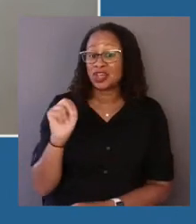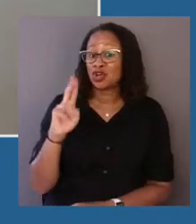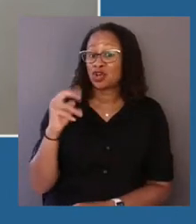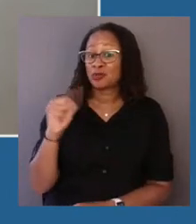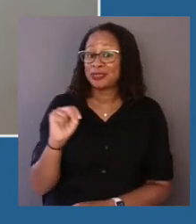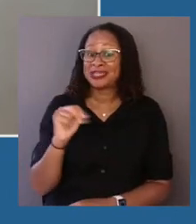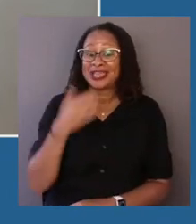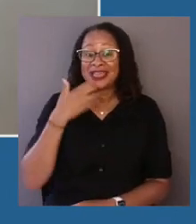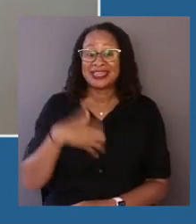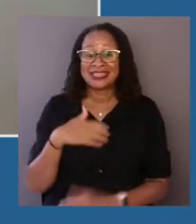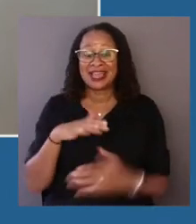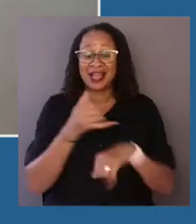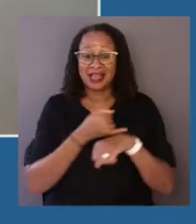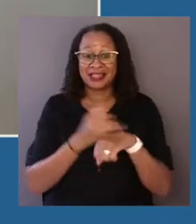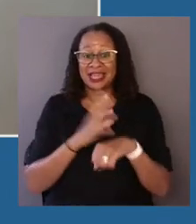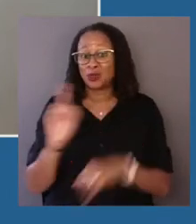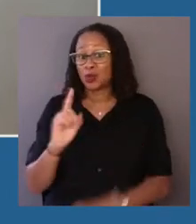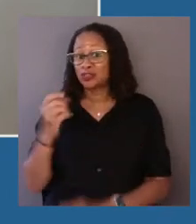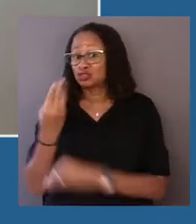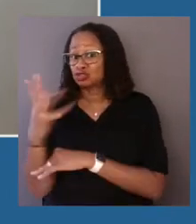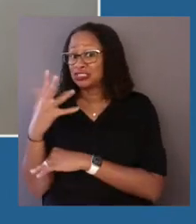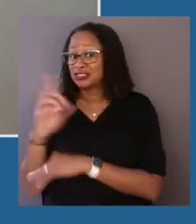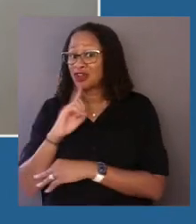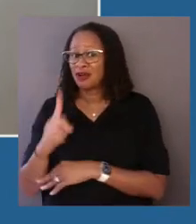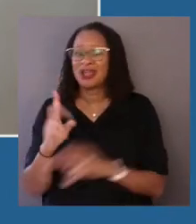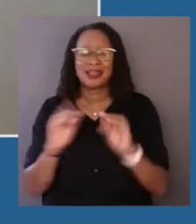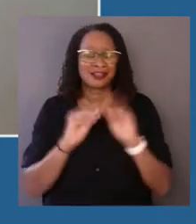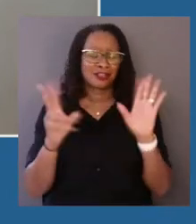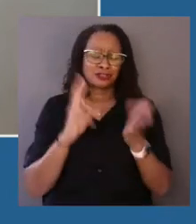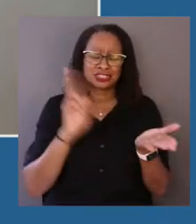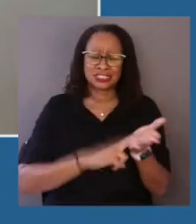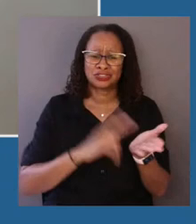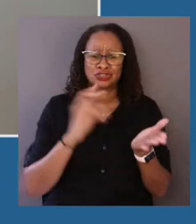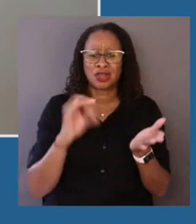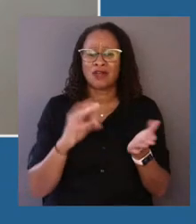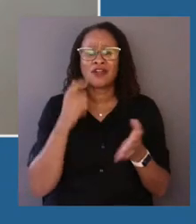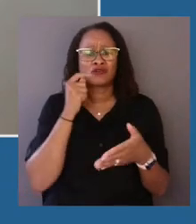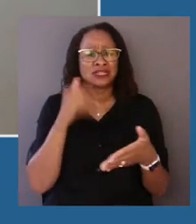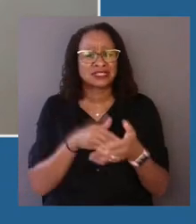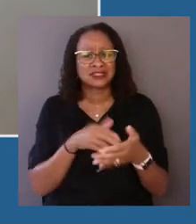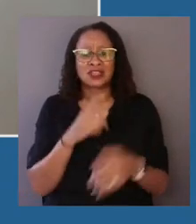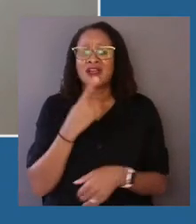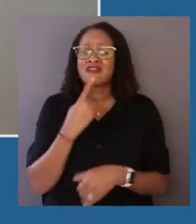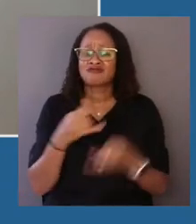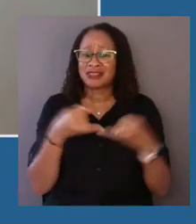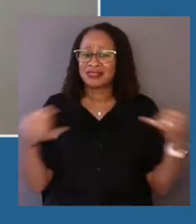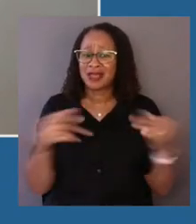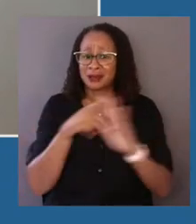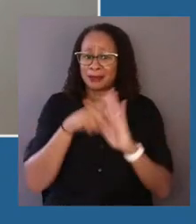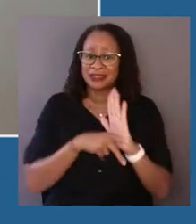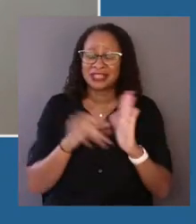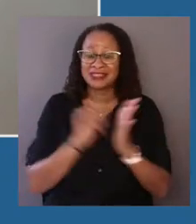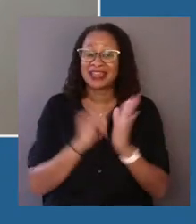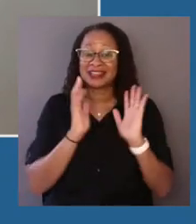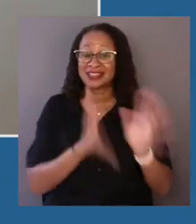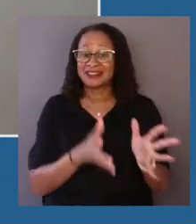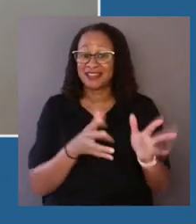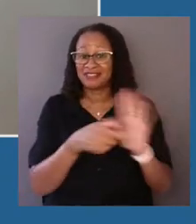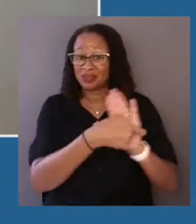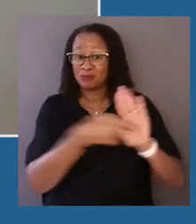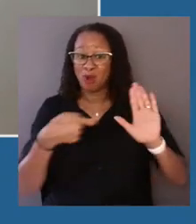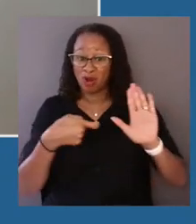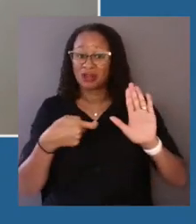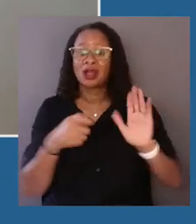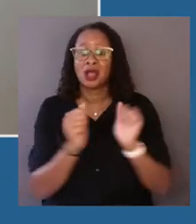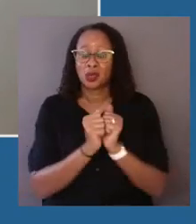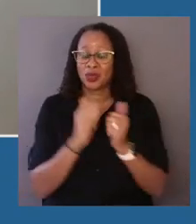for example, there are very clear signatures of historic racism, redlining policies that have left their mark in terms of